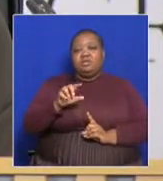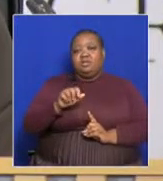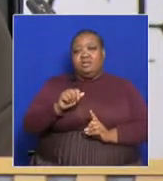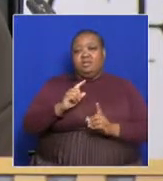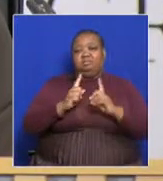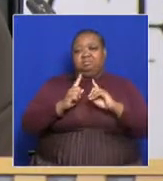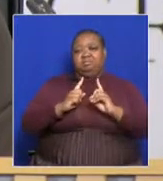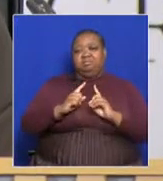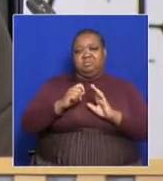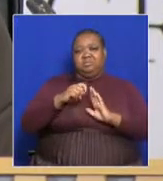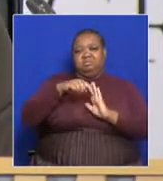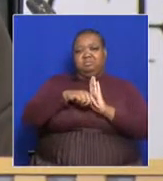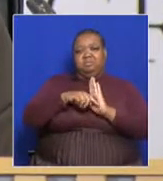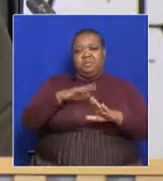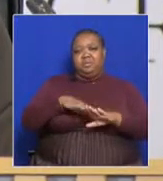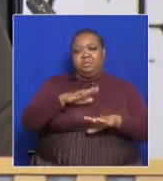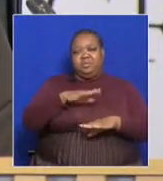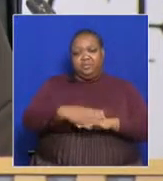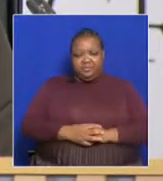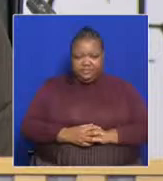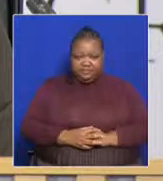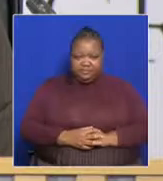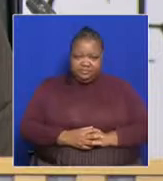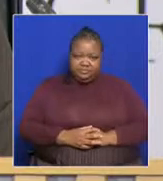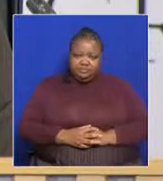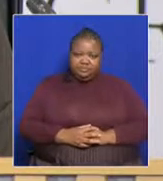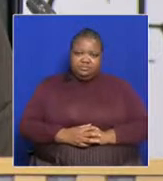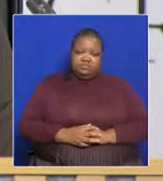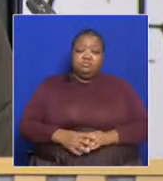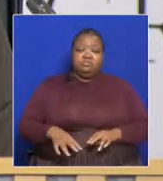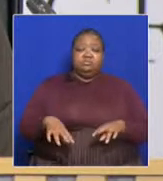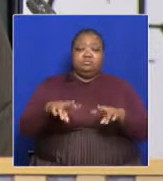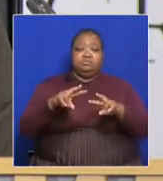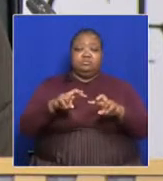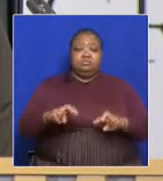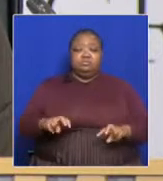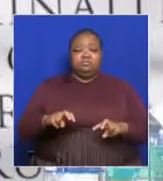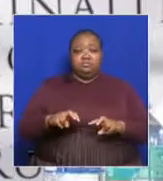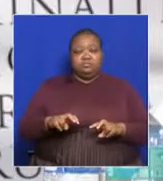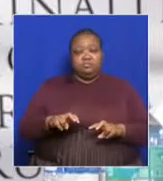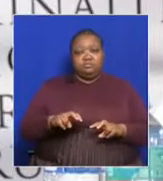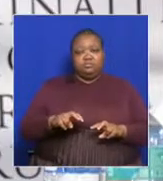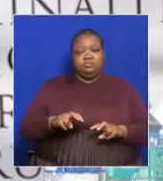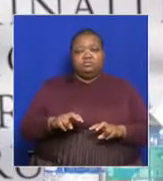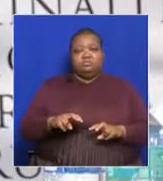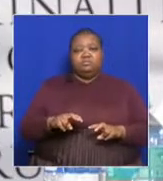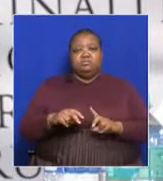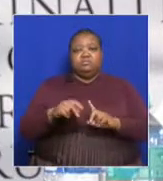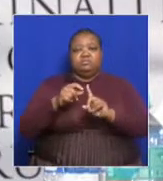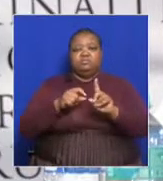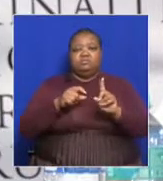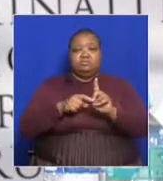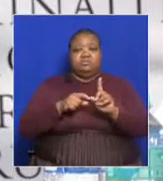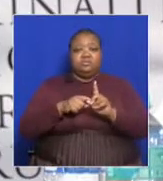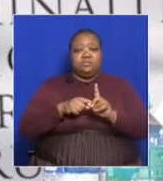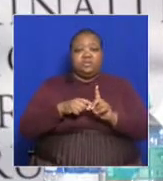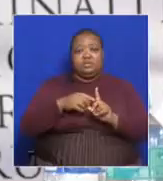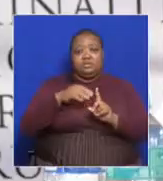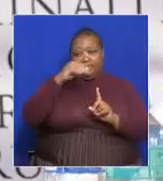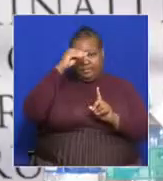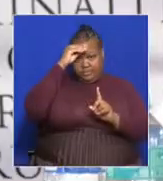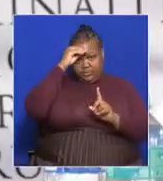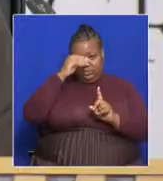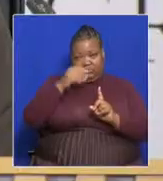You know, like I said, the investigation went to a certain individual, a colonel. But during the course